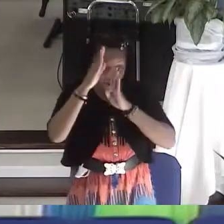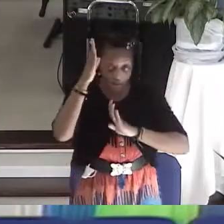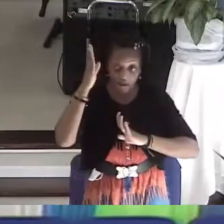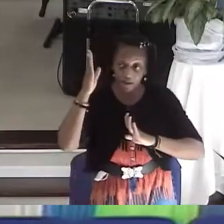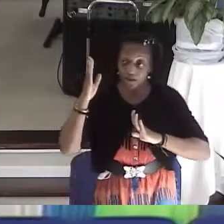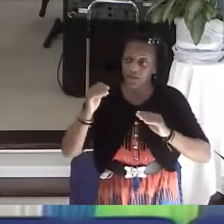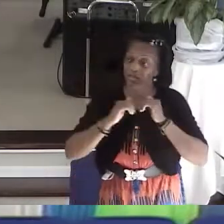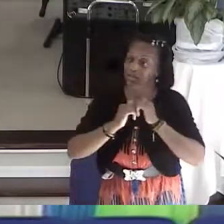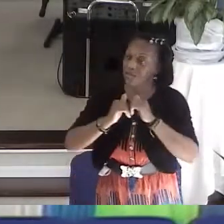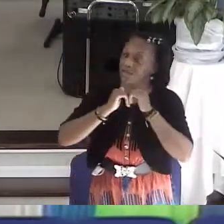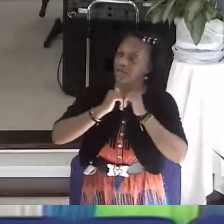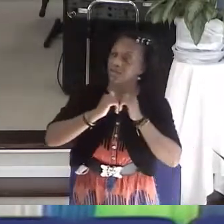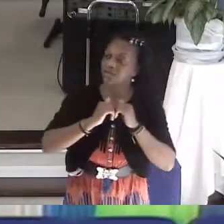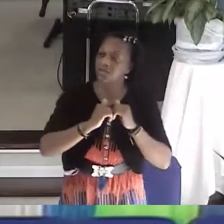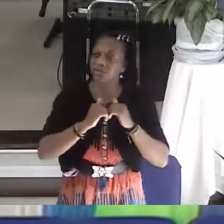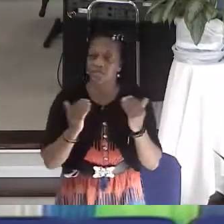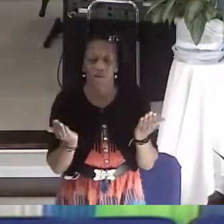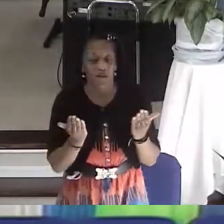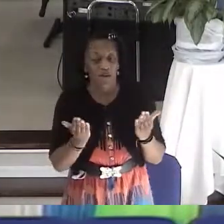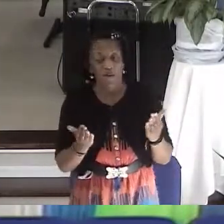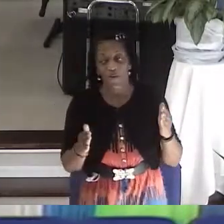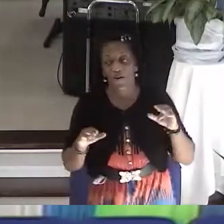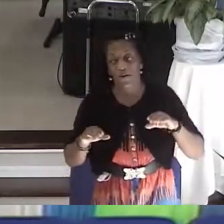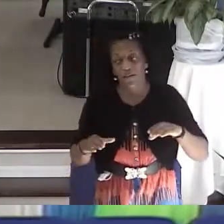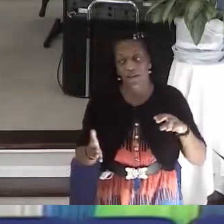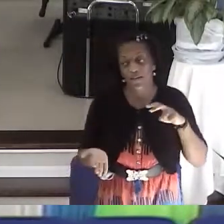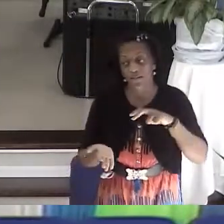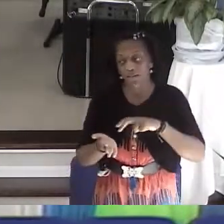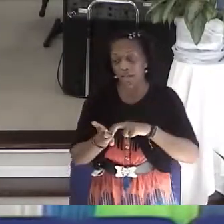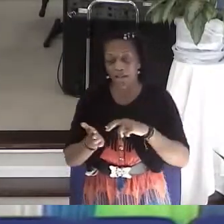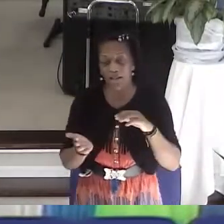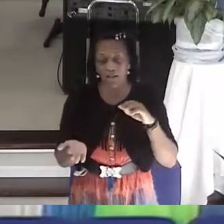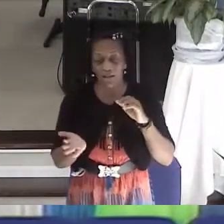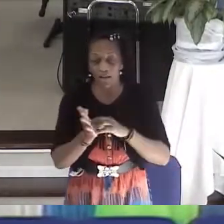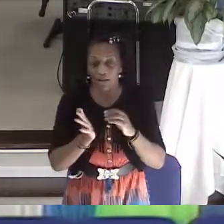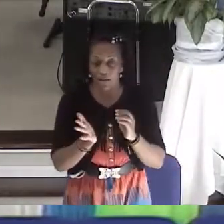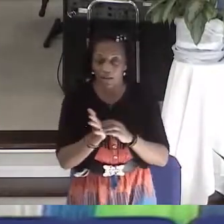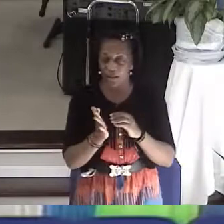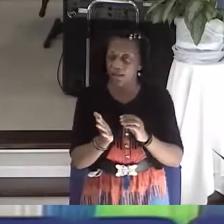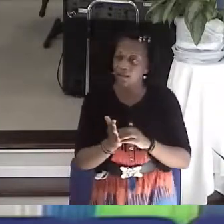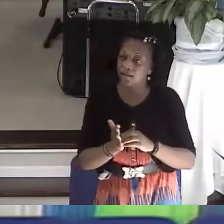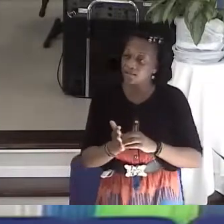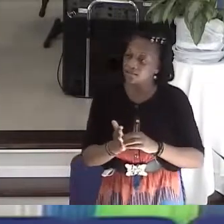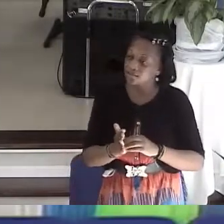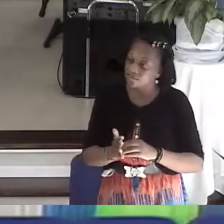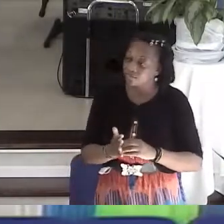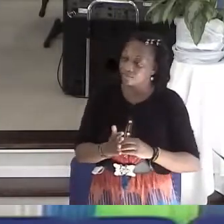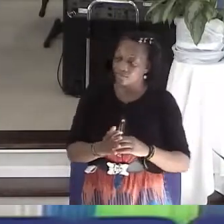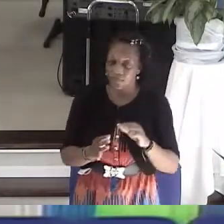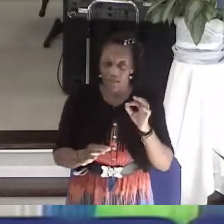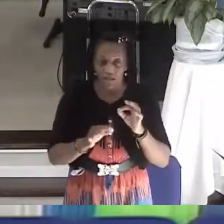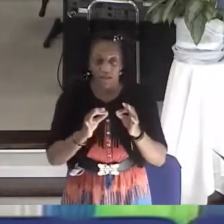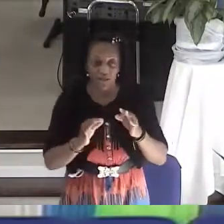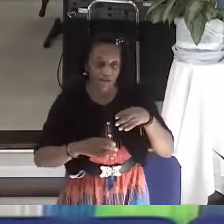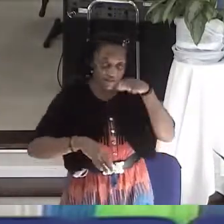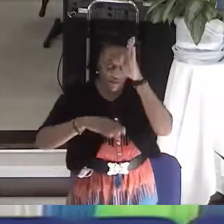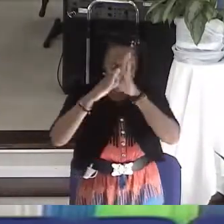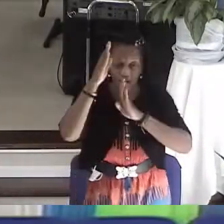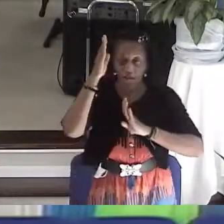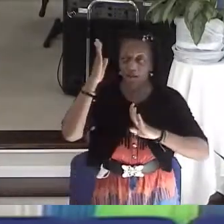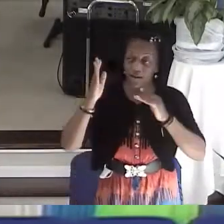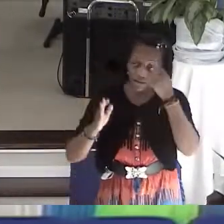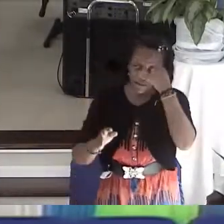us? And if our God is with us, I feel like doing that part one more time. And if our God is for us, and if our God, you have to set up